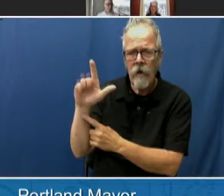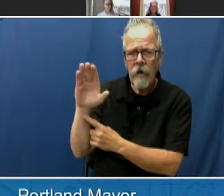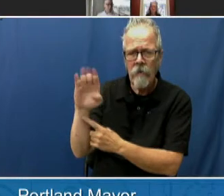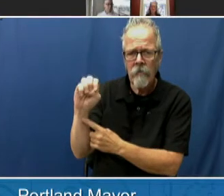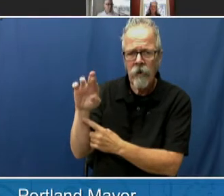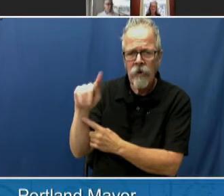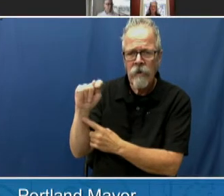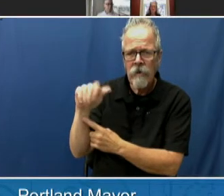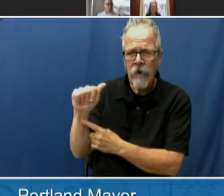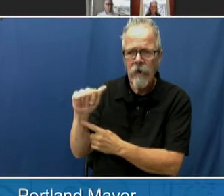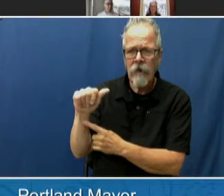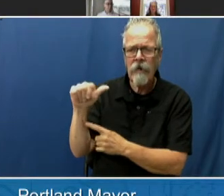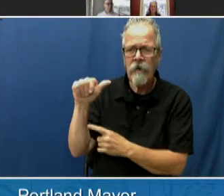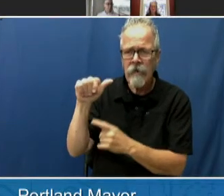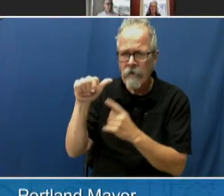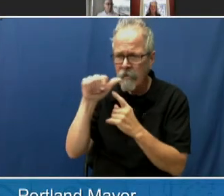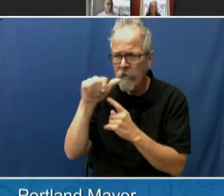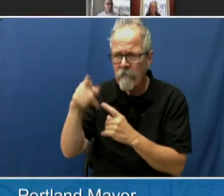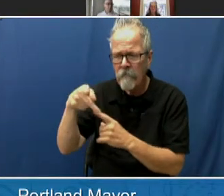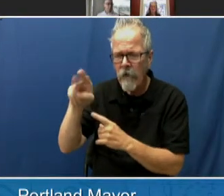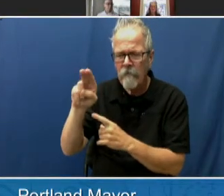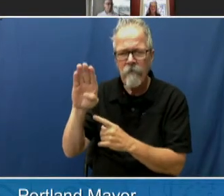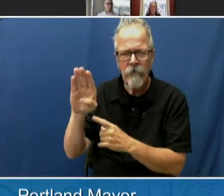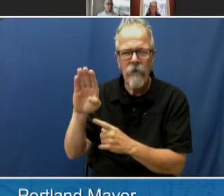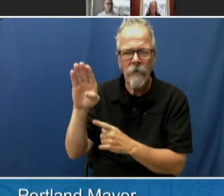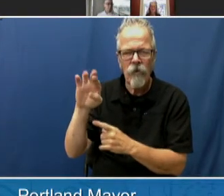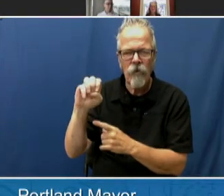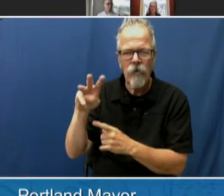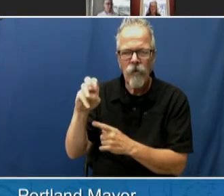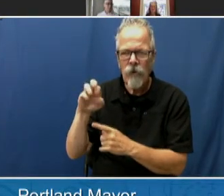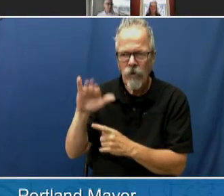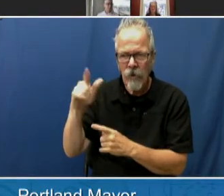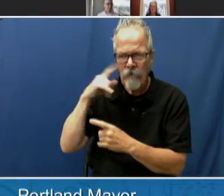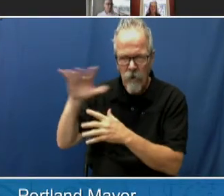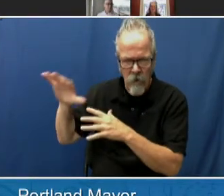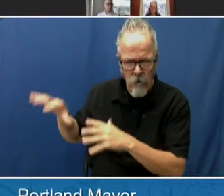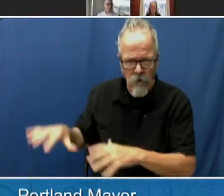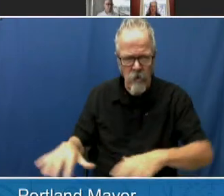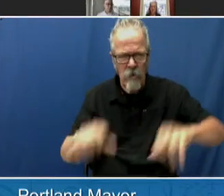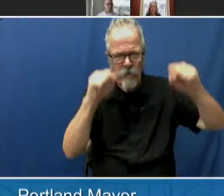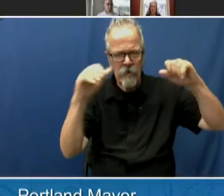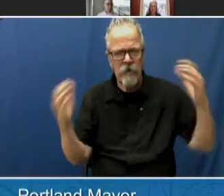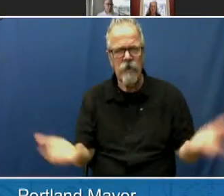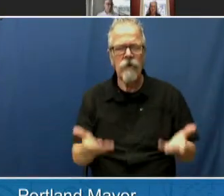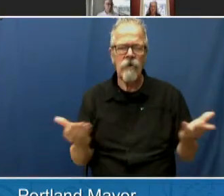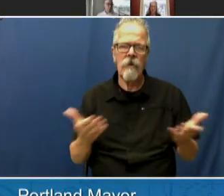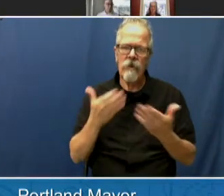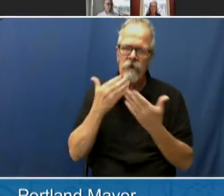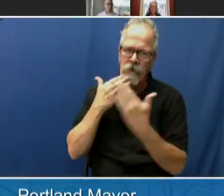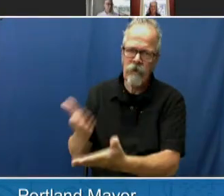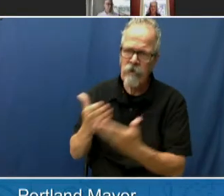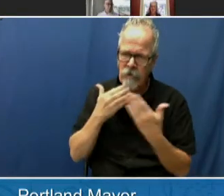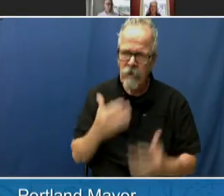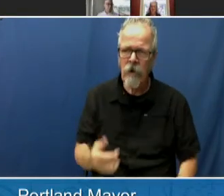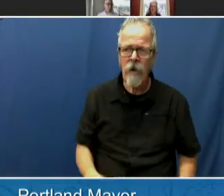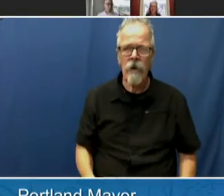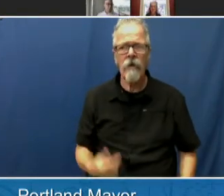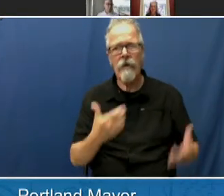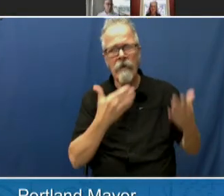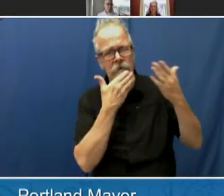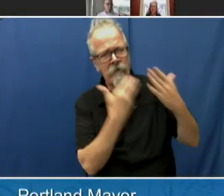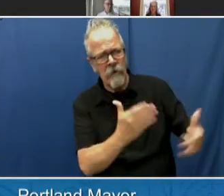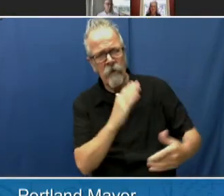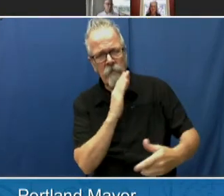for giving us a great location for some of us here this morning. I certainly want to thank Music Portland for